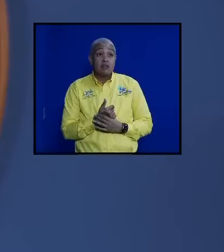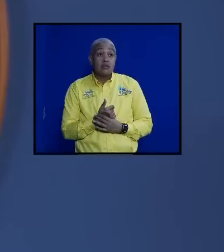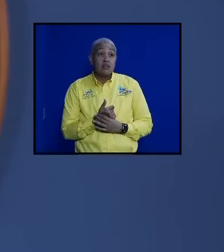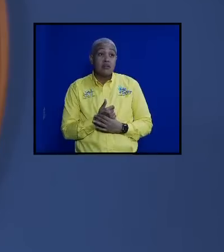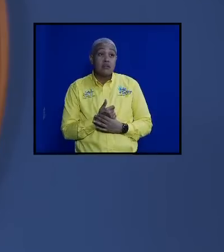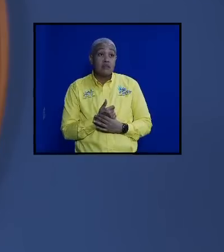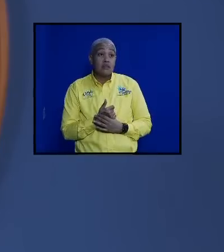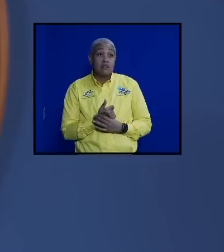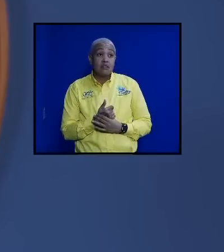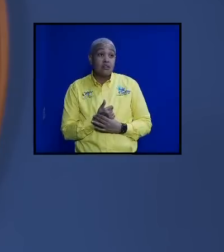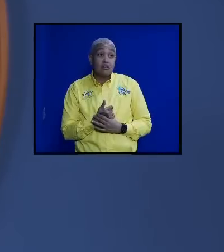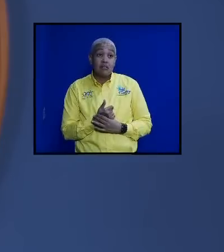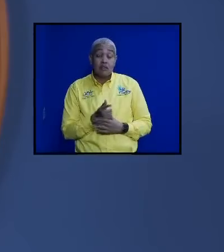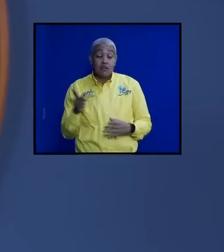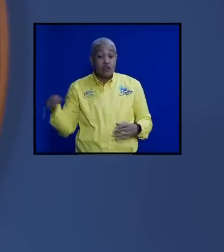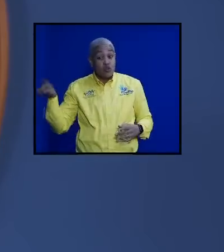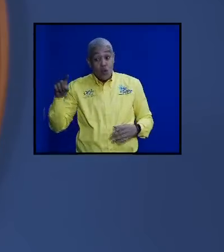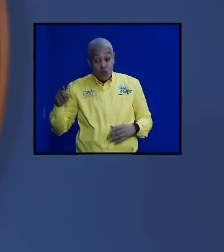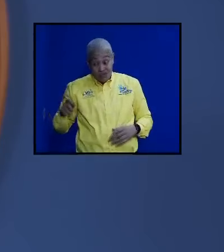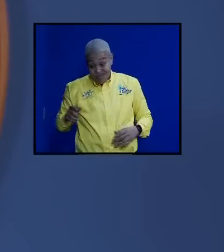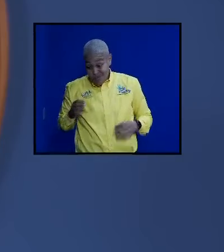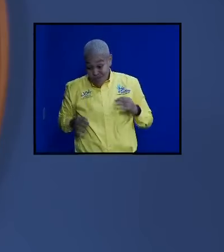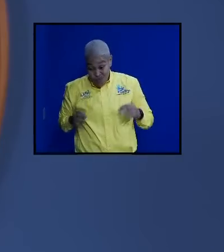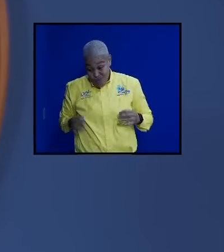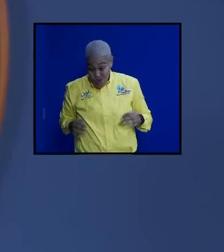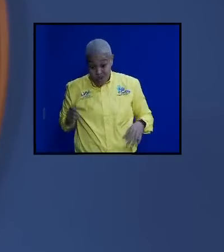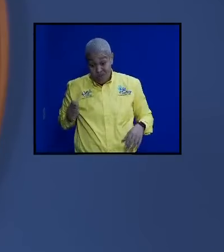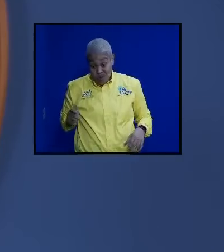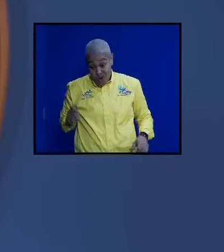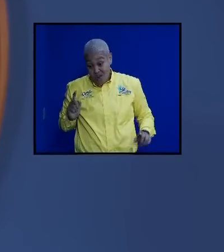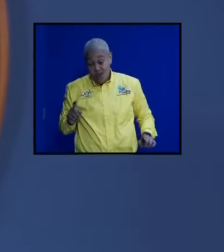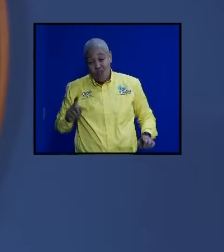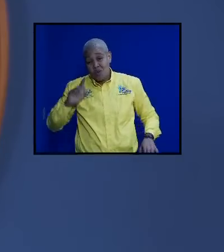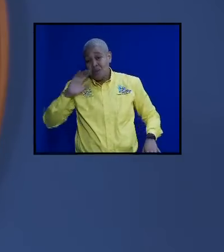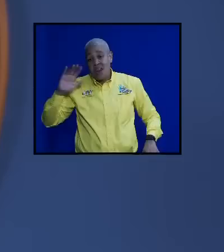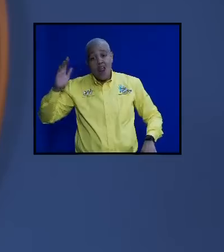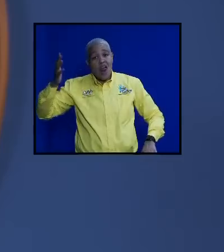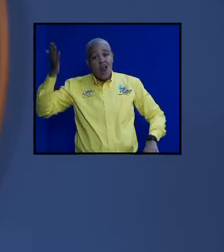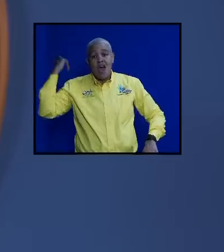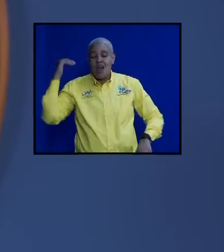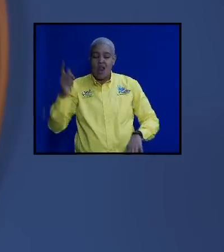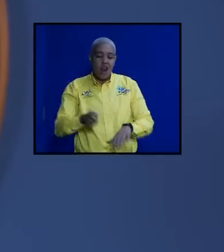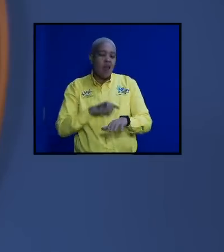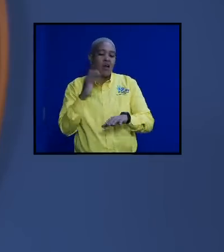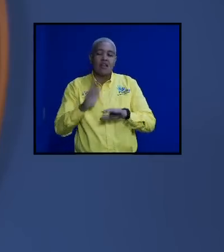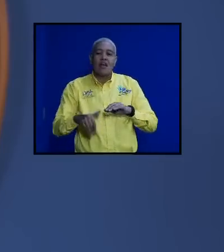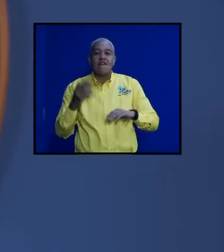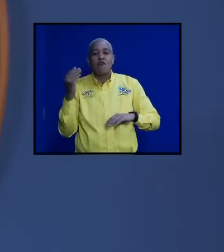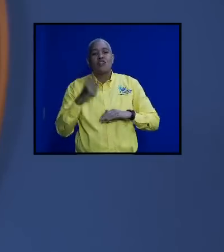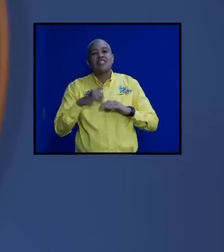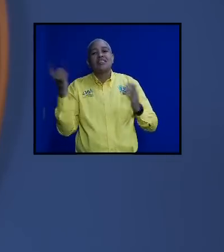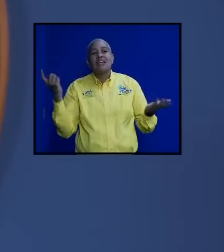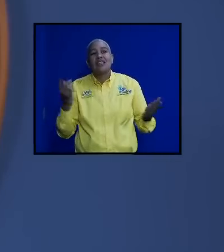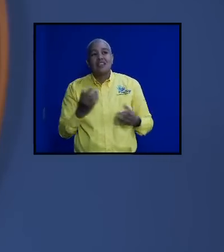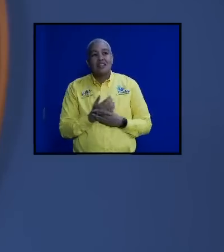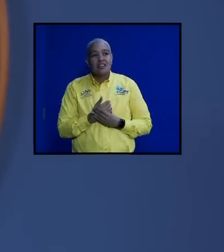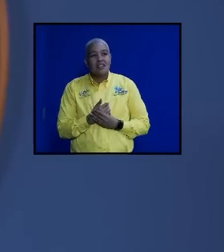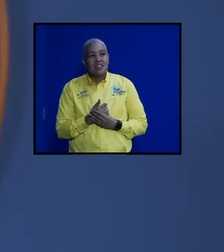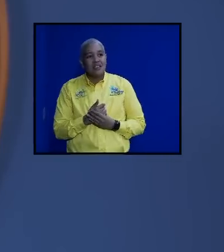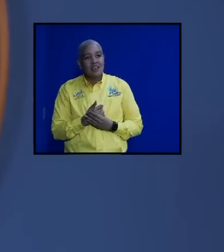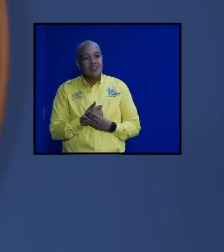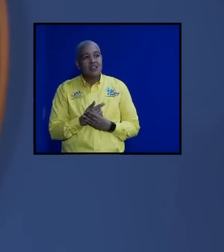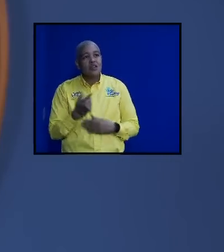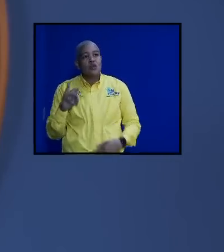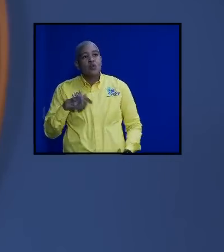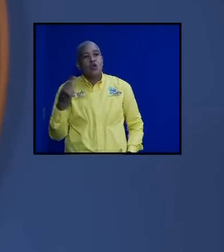Those trials and all of those charges are going to take far longer than that to be prosecuted. So we use this